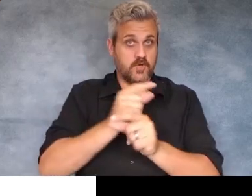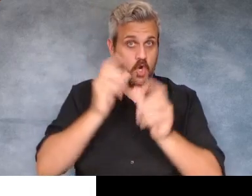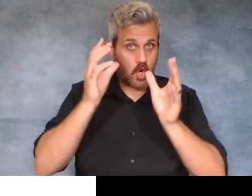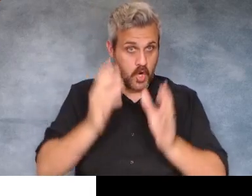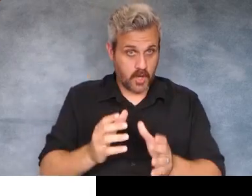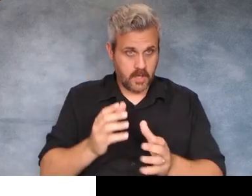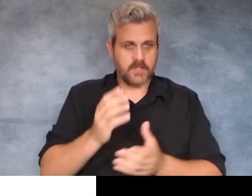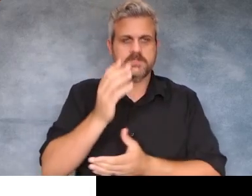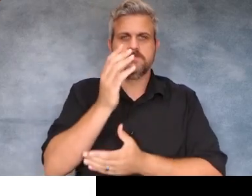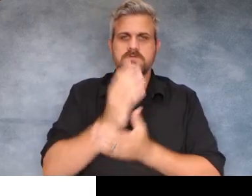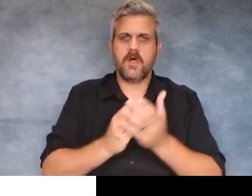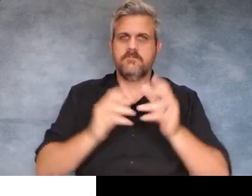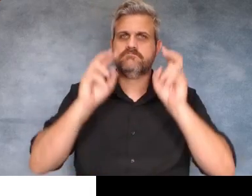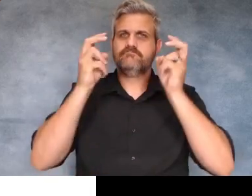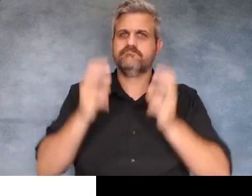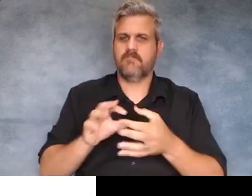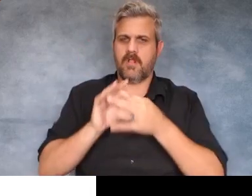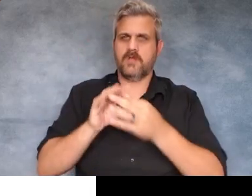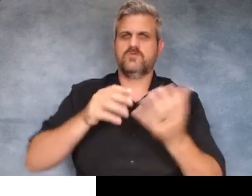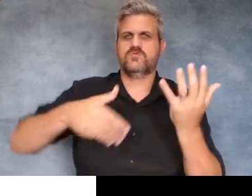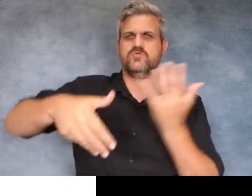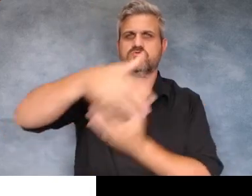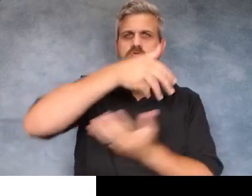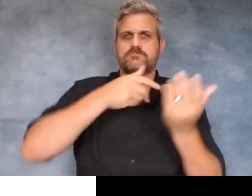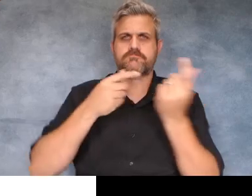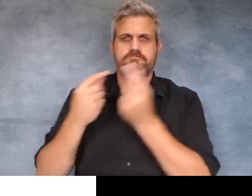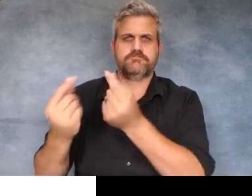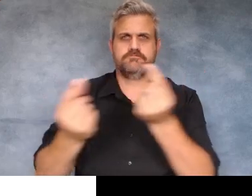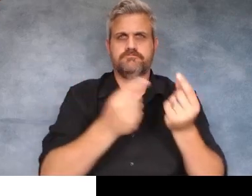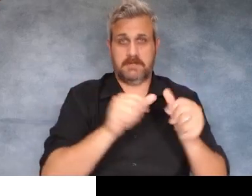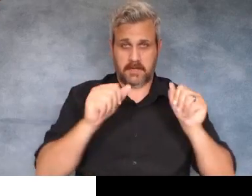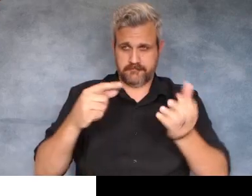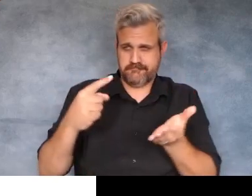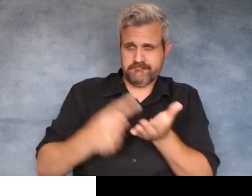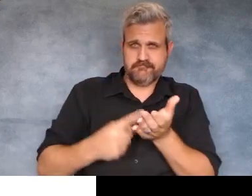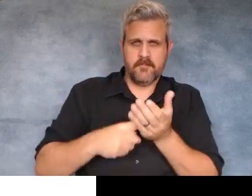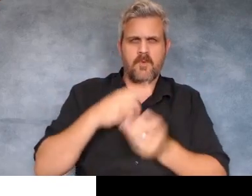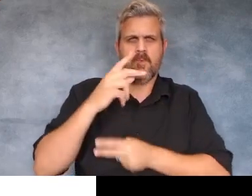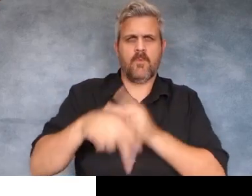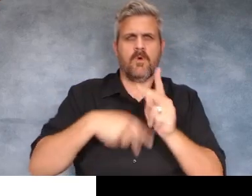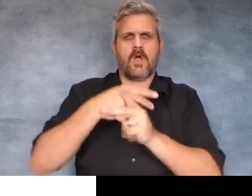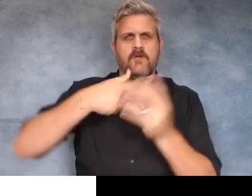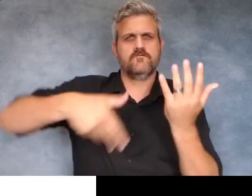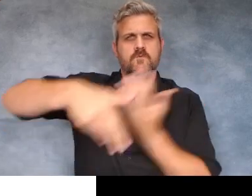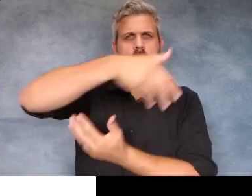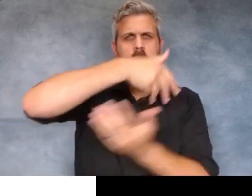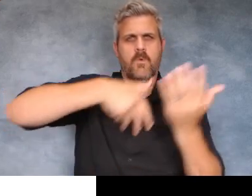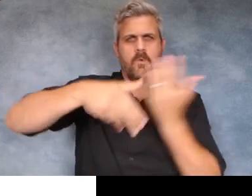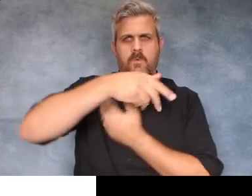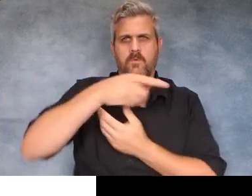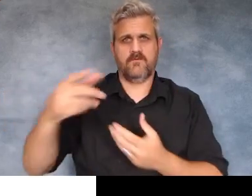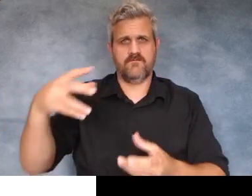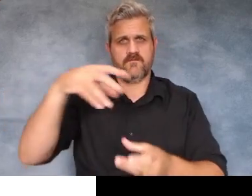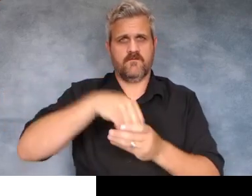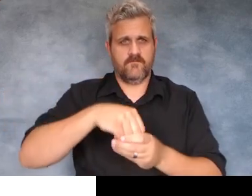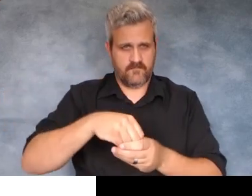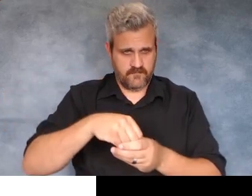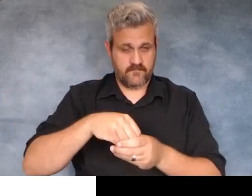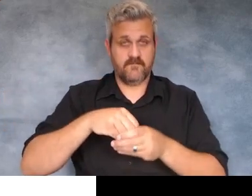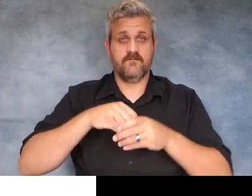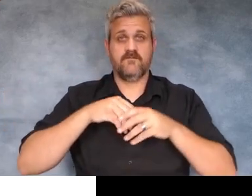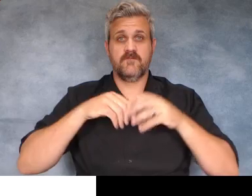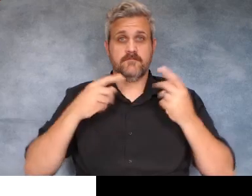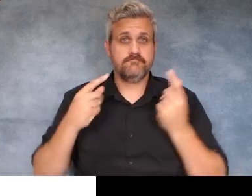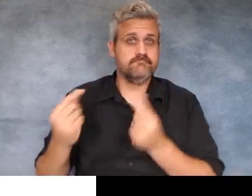social engagement topics to think about as you discuss what types of social interactions the students want to be involved in. Those activities may